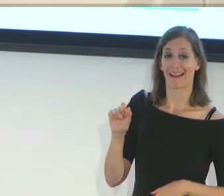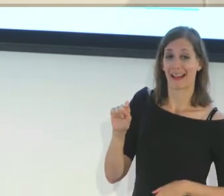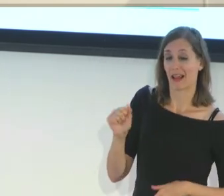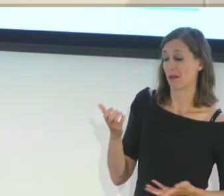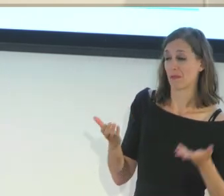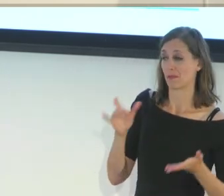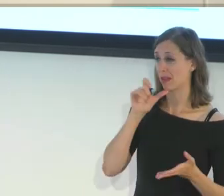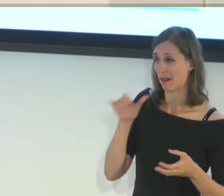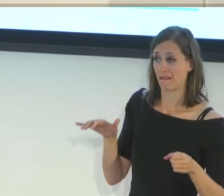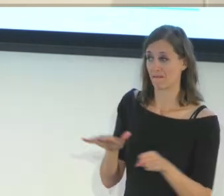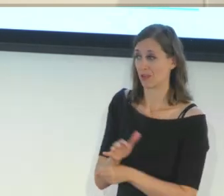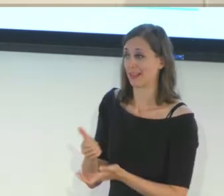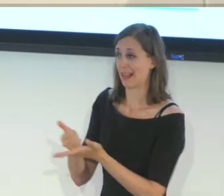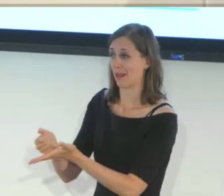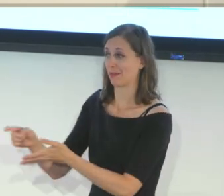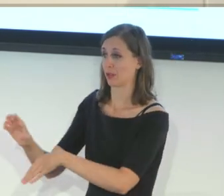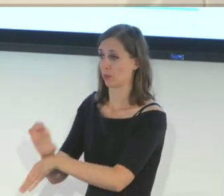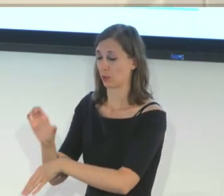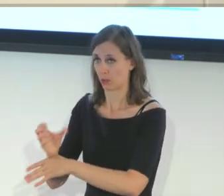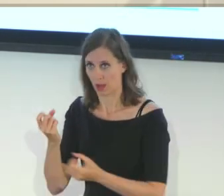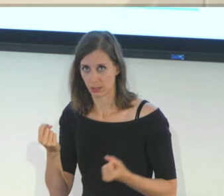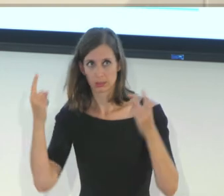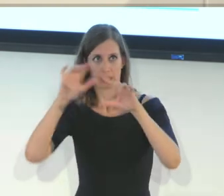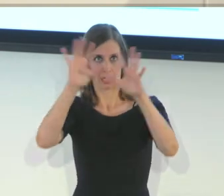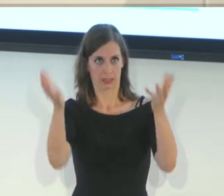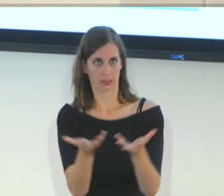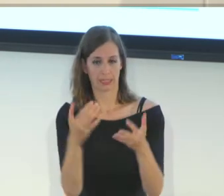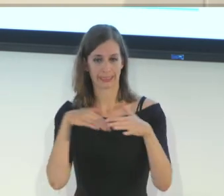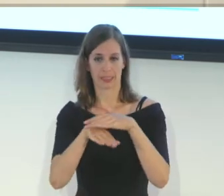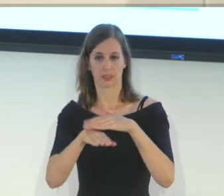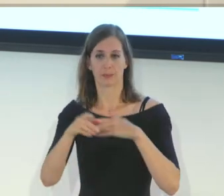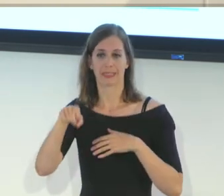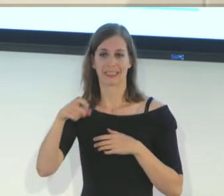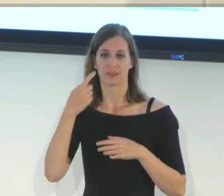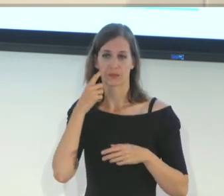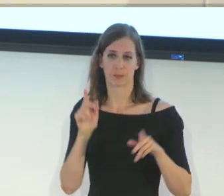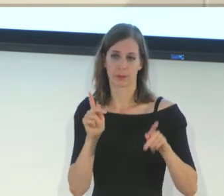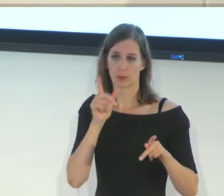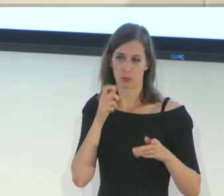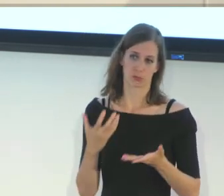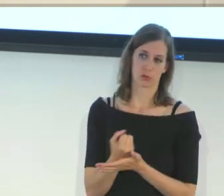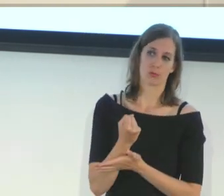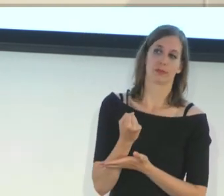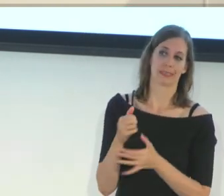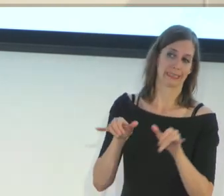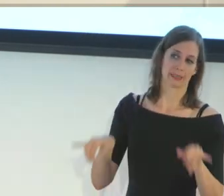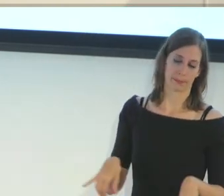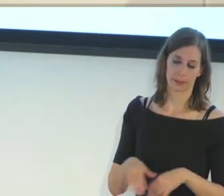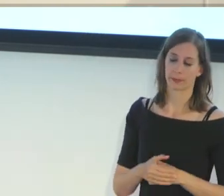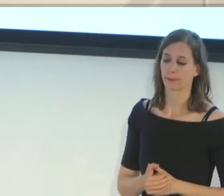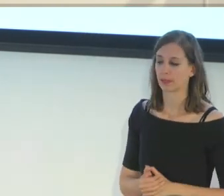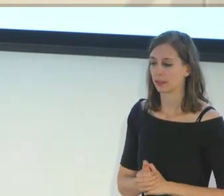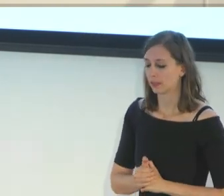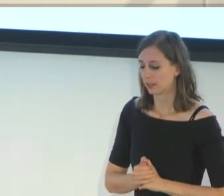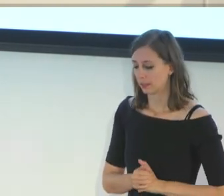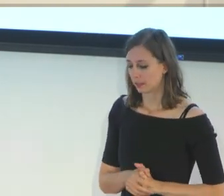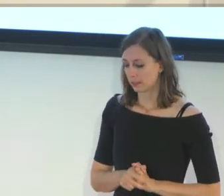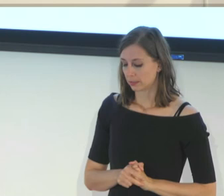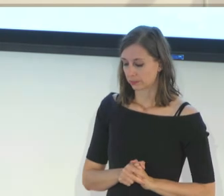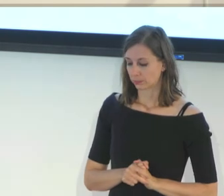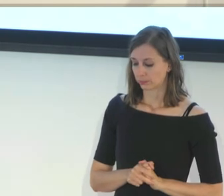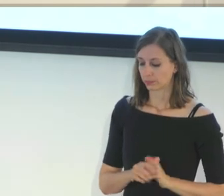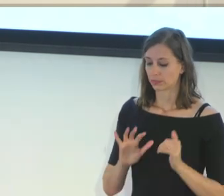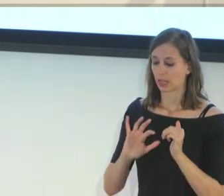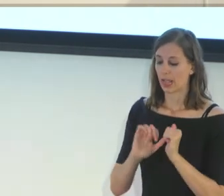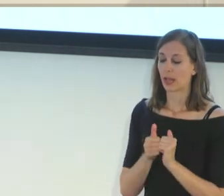computers understand the accessibility needs of the people who are using them. So how do we ensure that generative